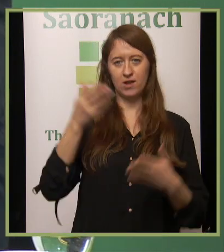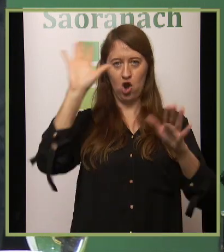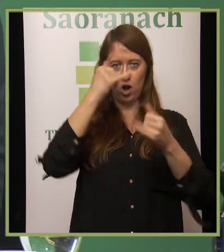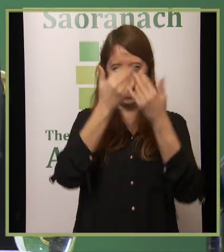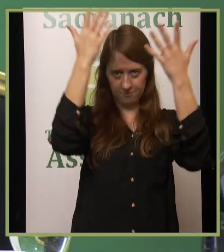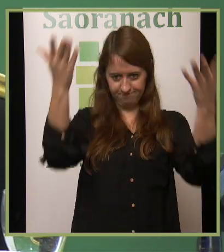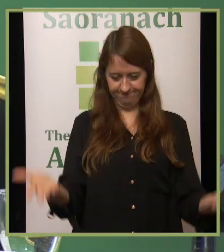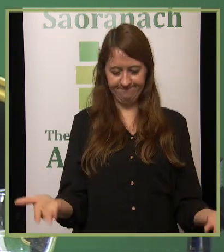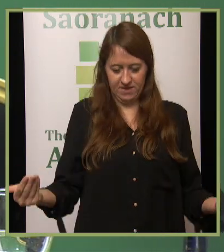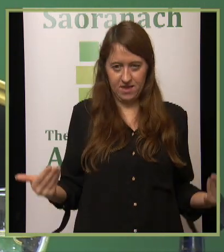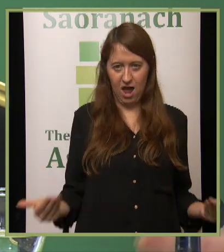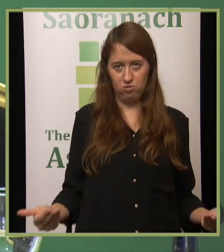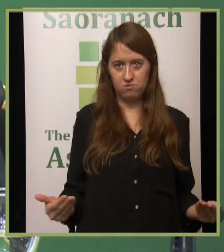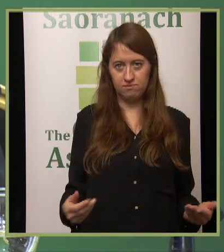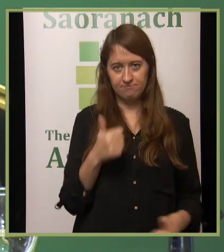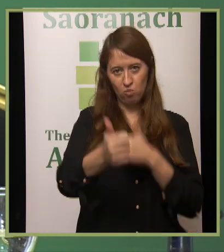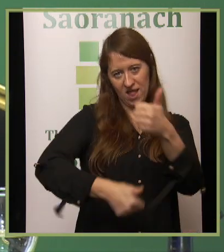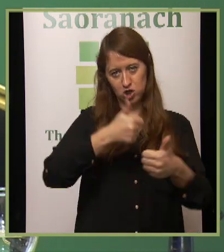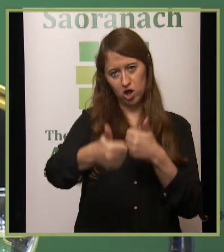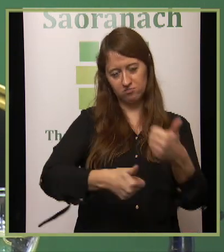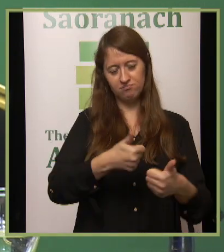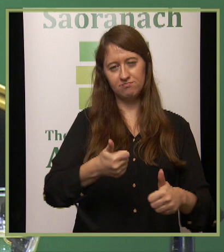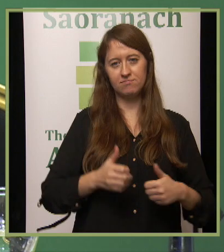looks like, so well done.